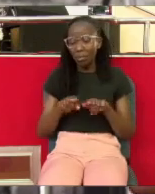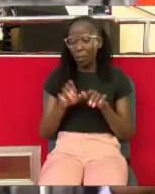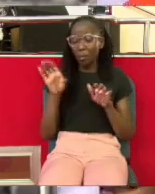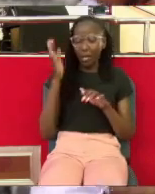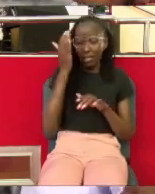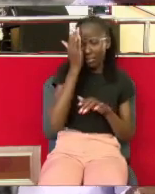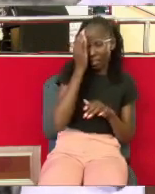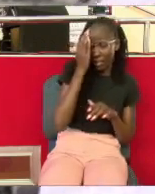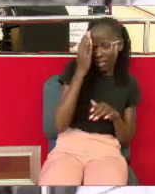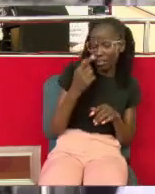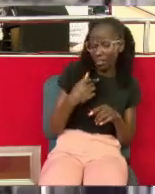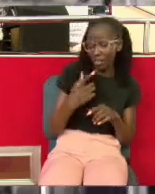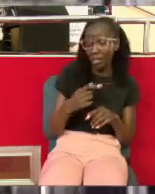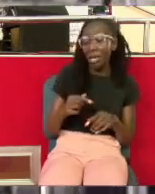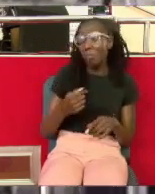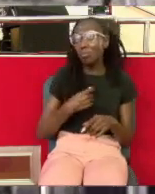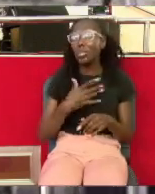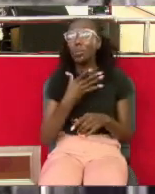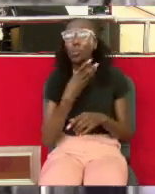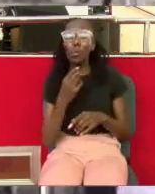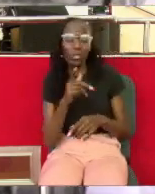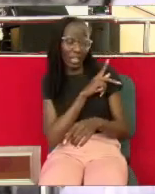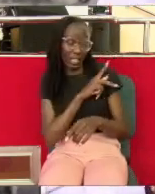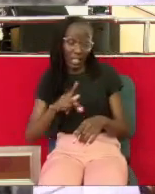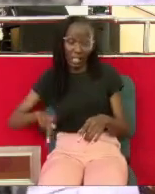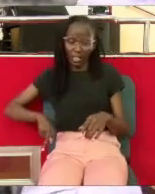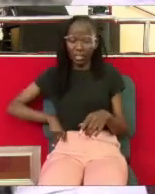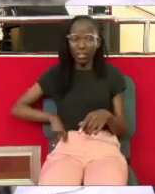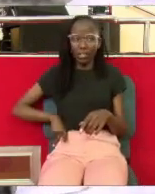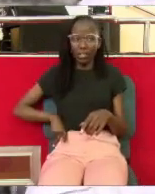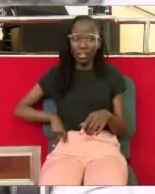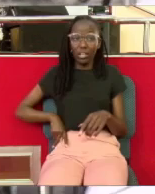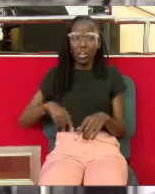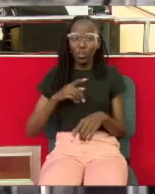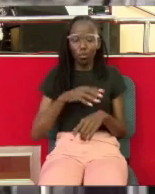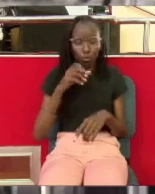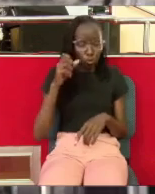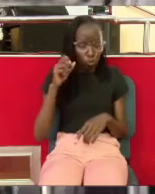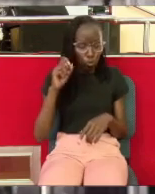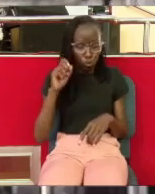king. You are despising the counsel of the Lord.